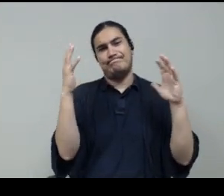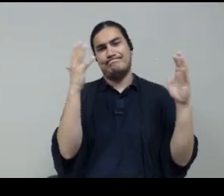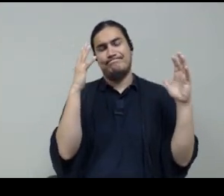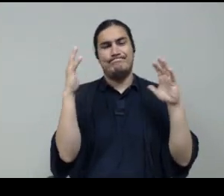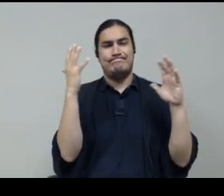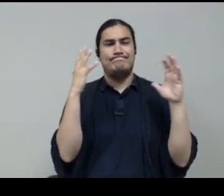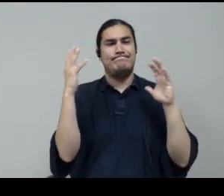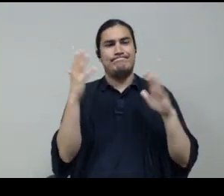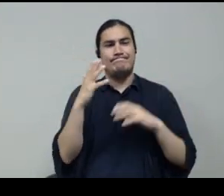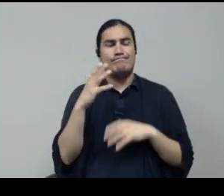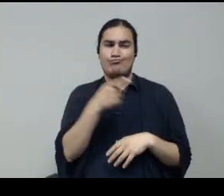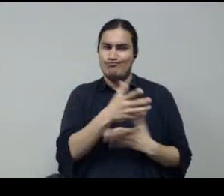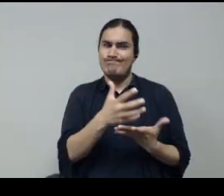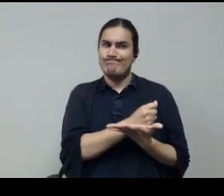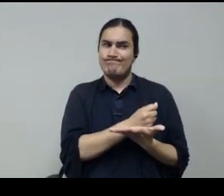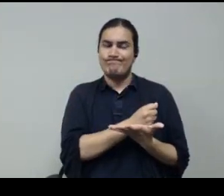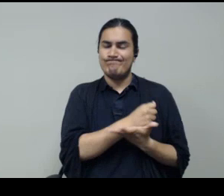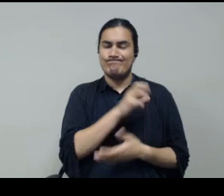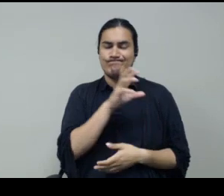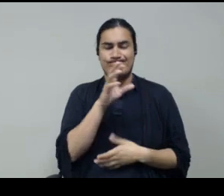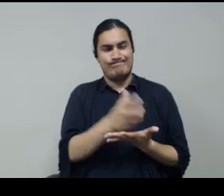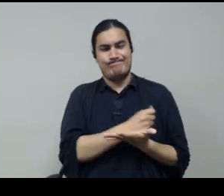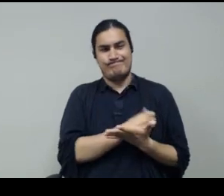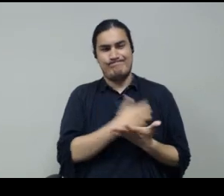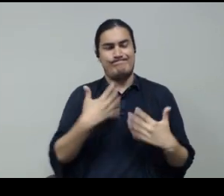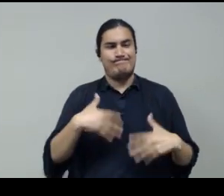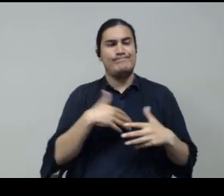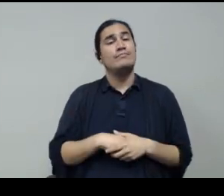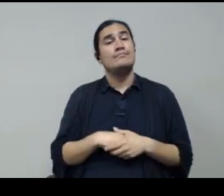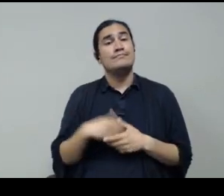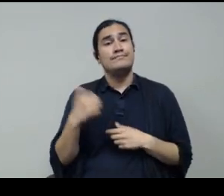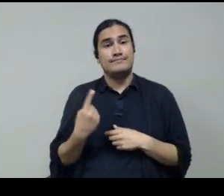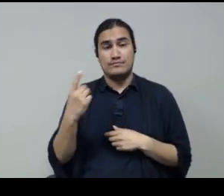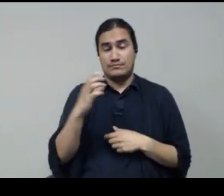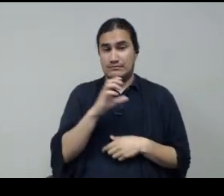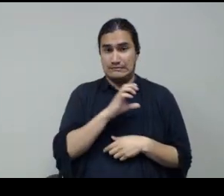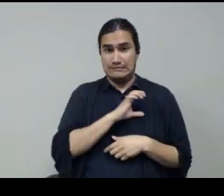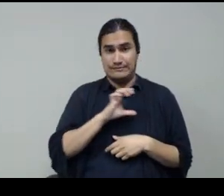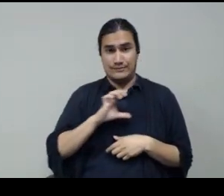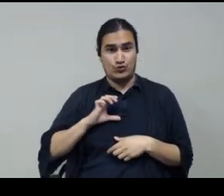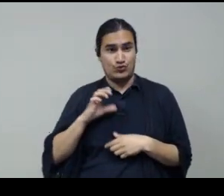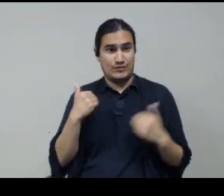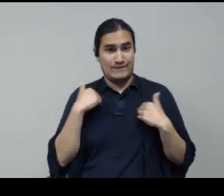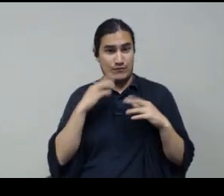Well deserved, well deserved. Do any other commissioners have a report?